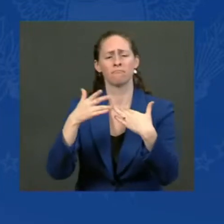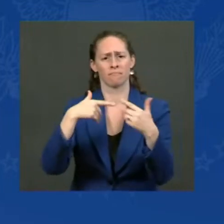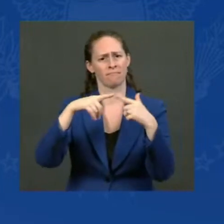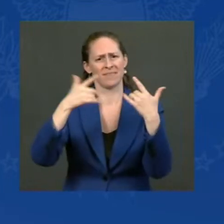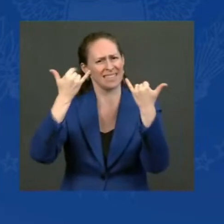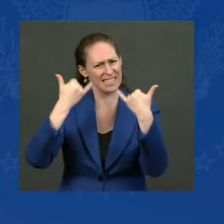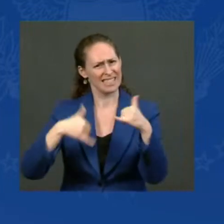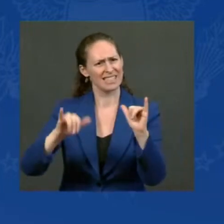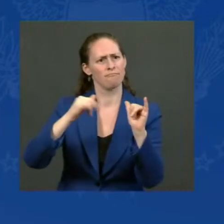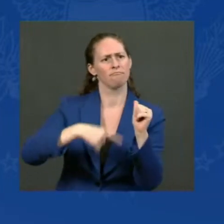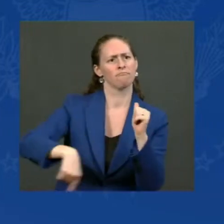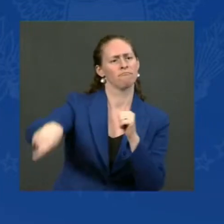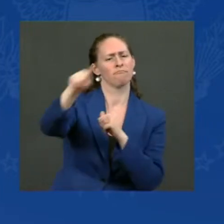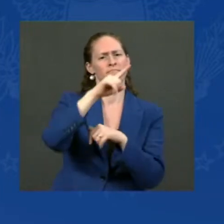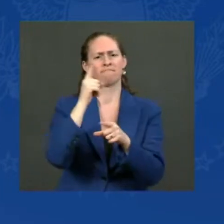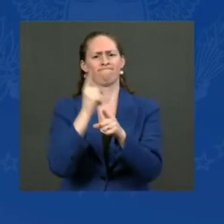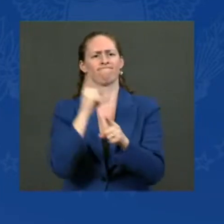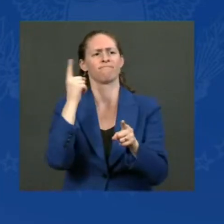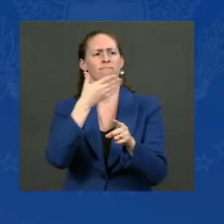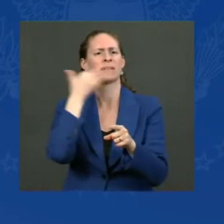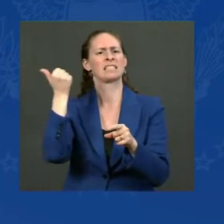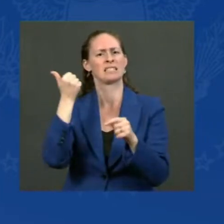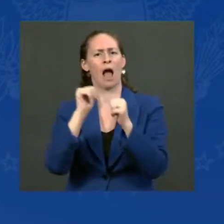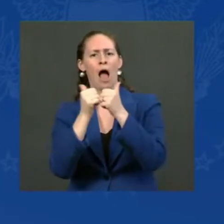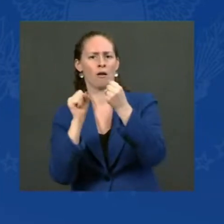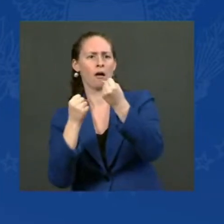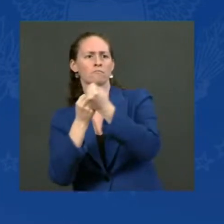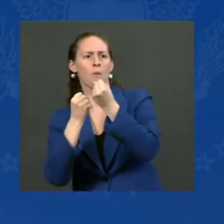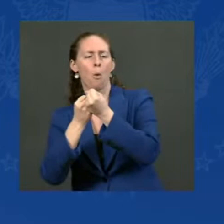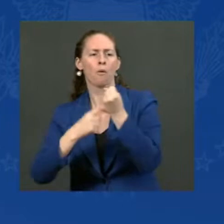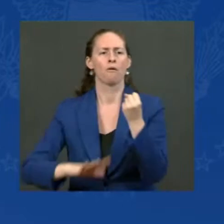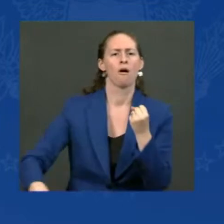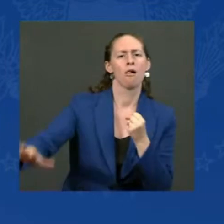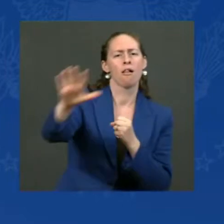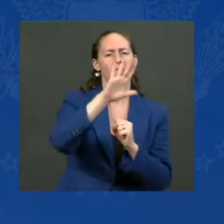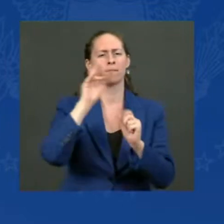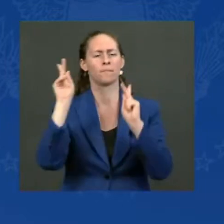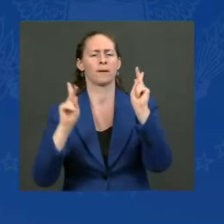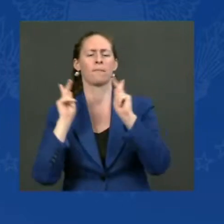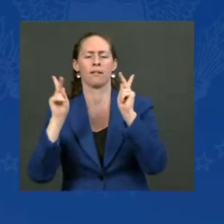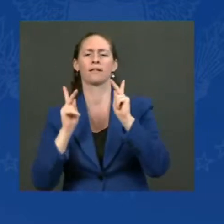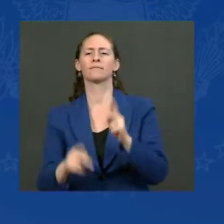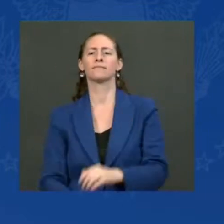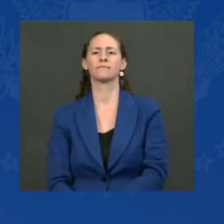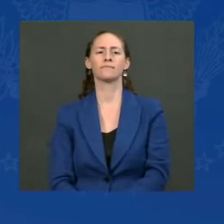the best way to deliver for all of our people. And as the